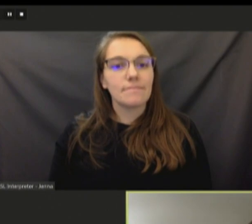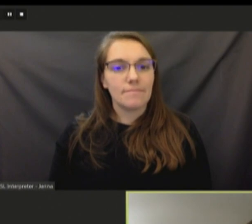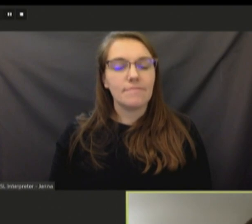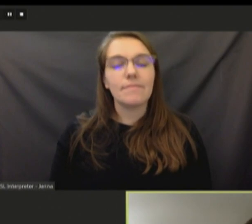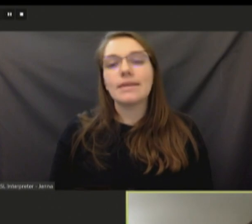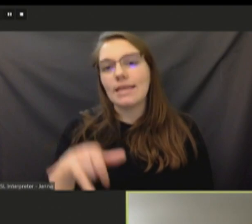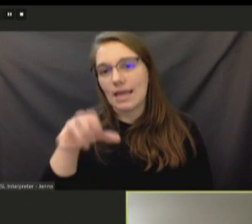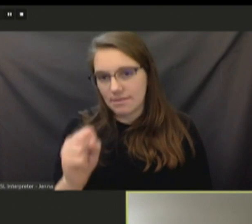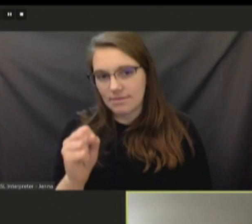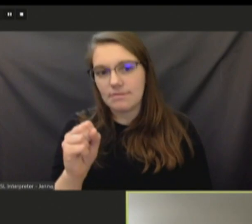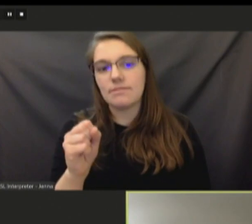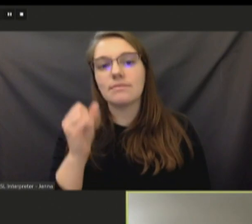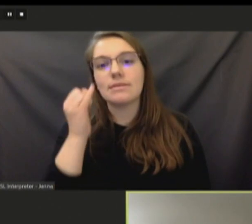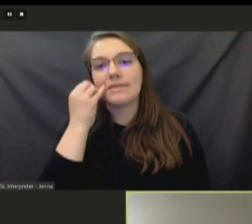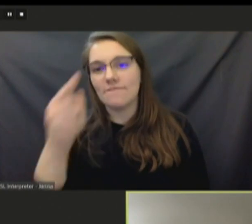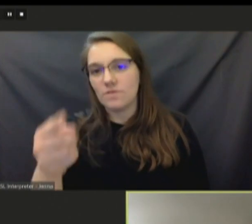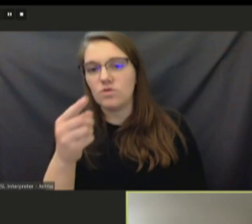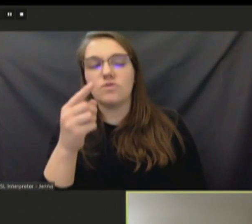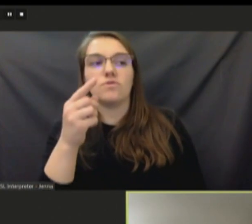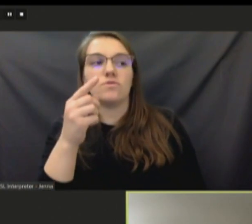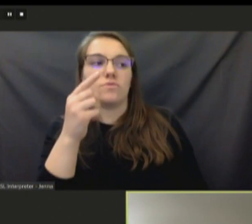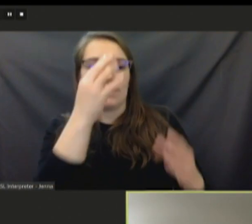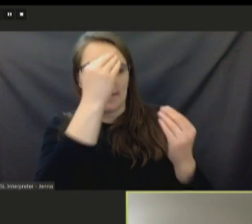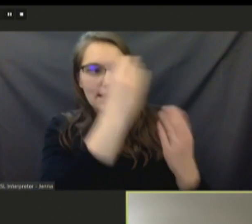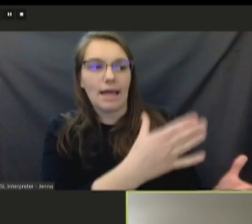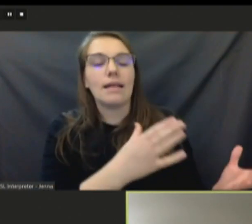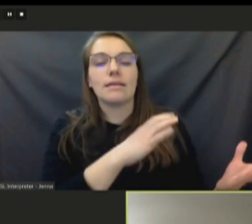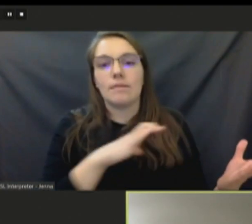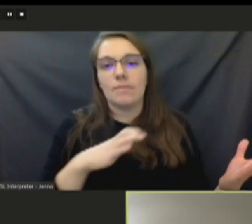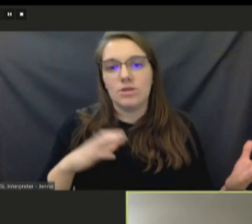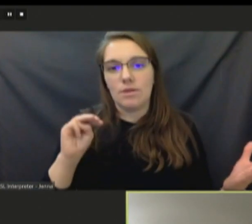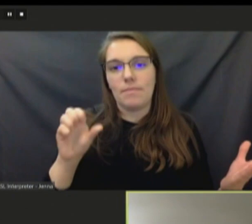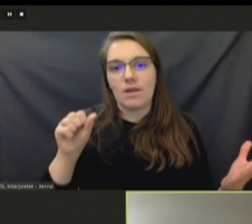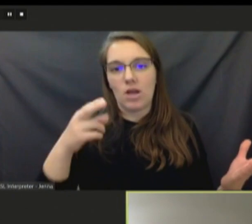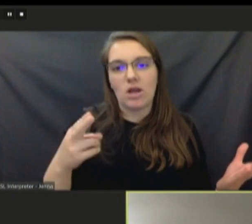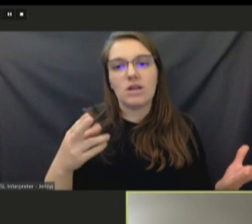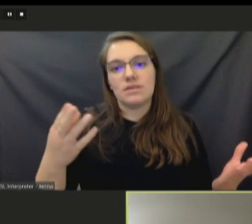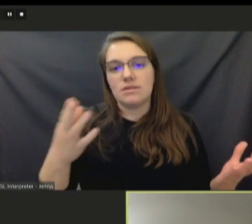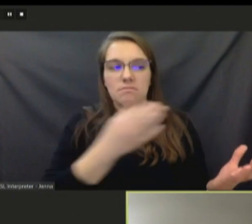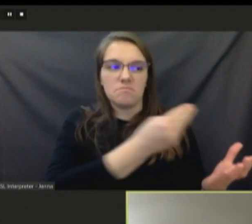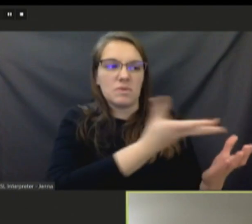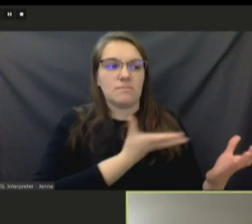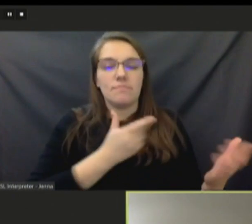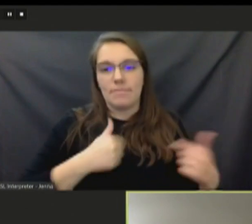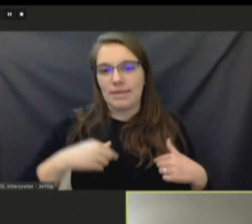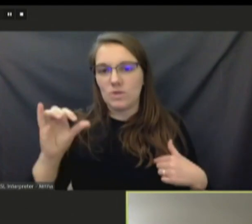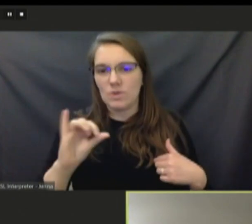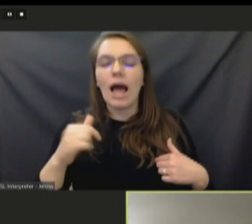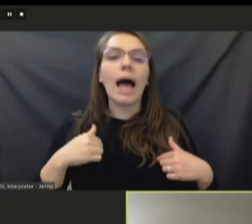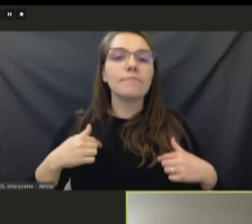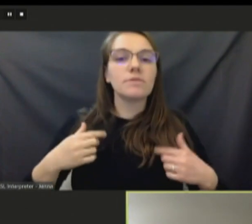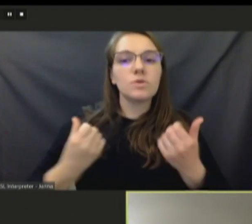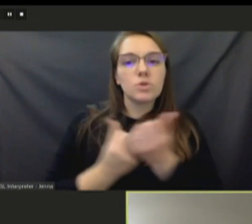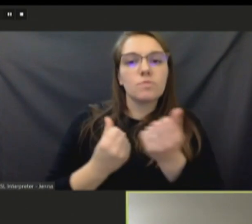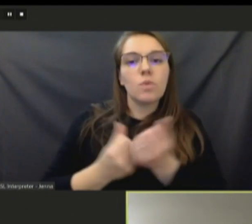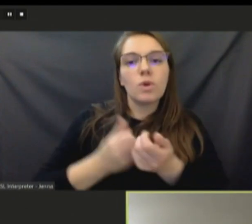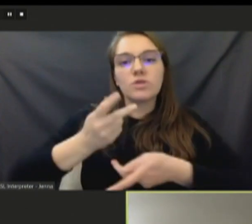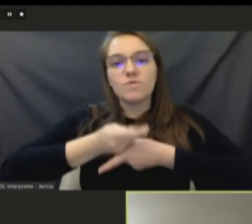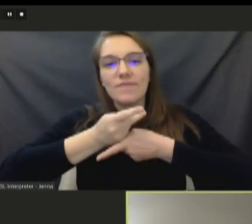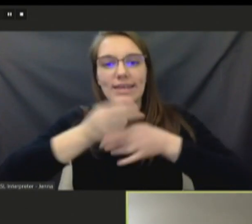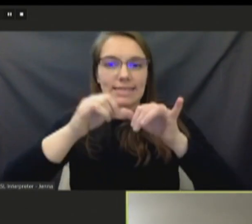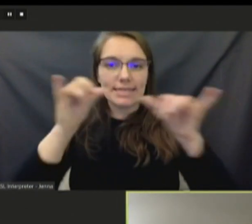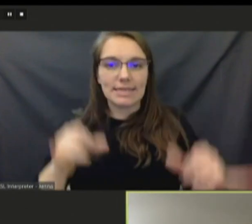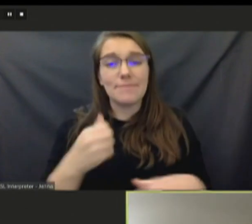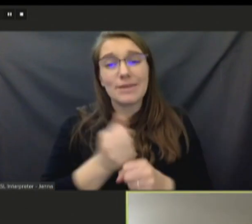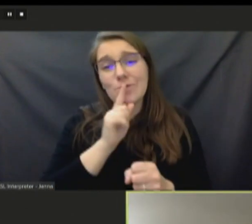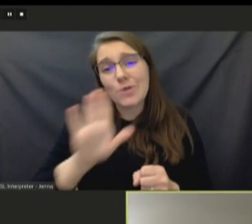Commissioner Mikosh, will certainly get to me as well. But I think I just want to provide a support system and not, you know, I just want to make your work easier.